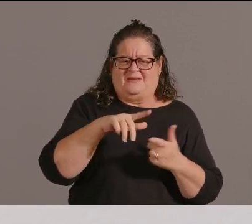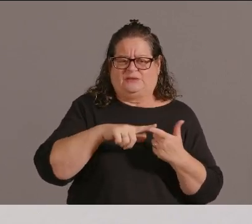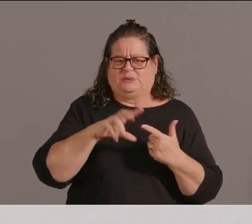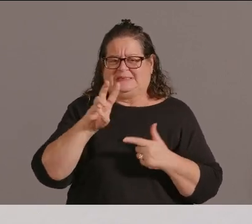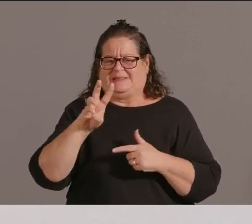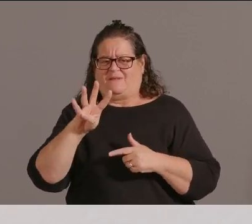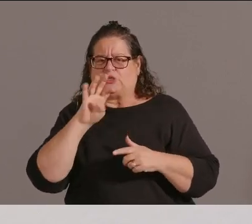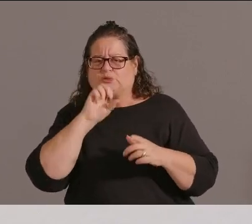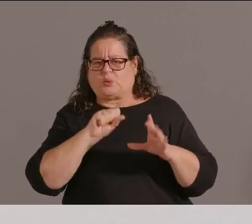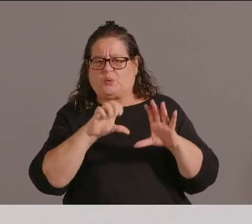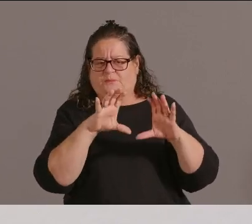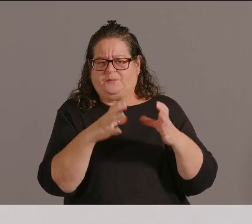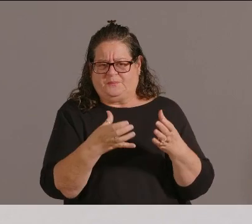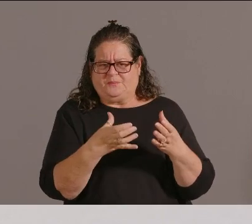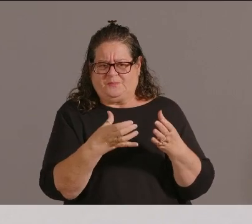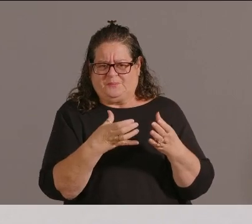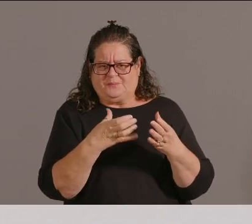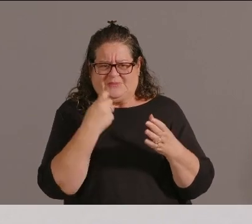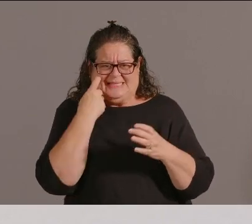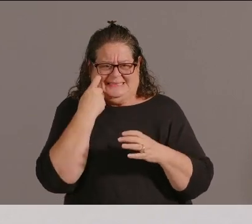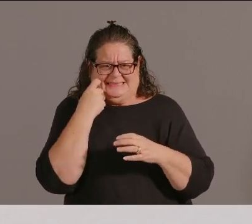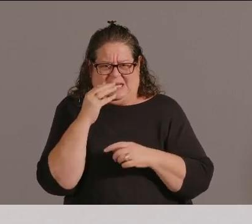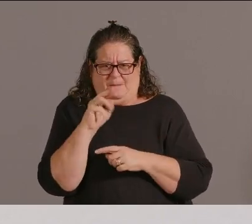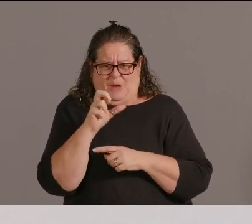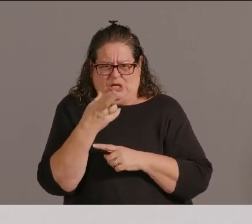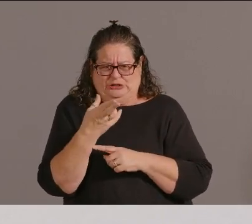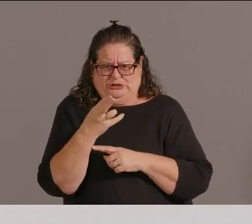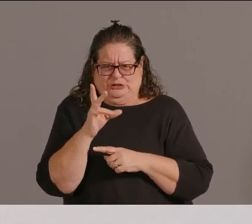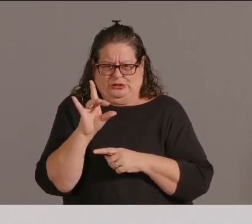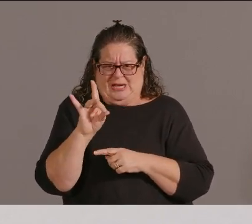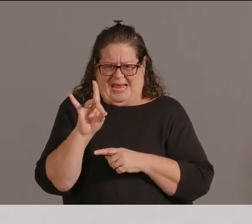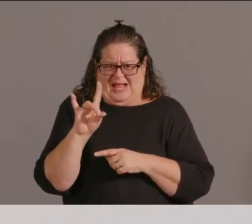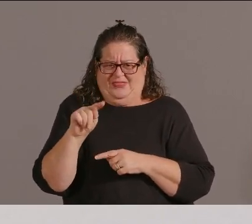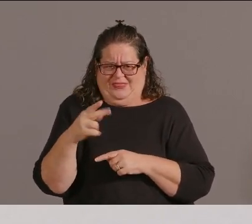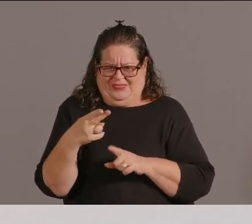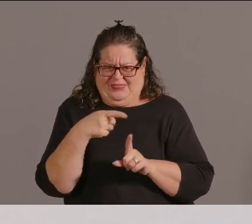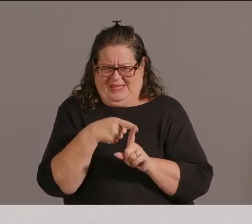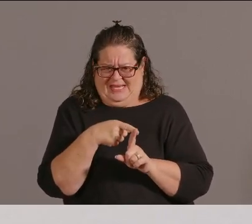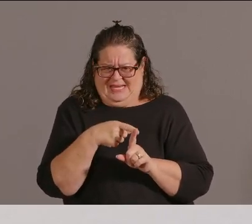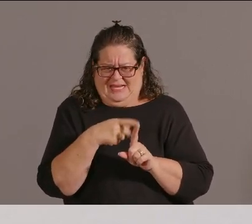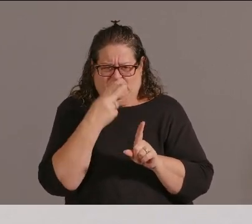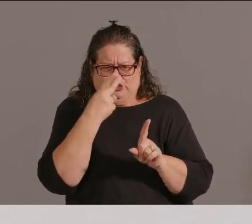of March 8th, and it looks like in Maricopa County it's almost 24%.